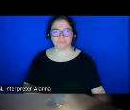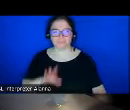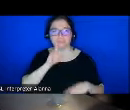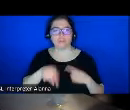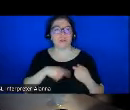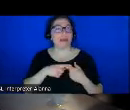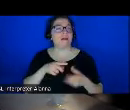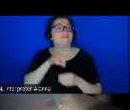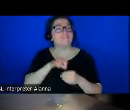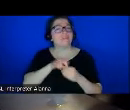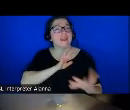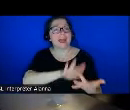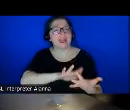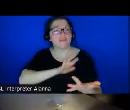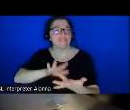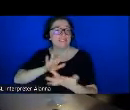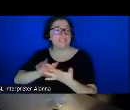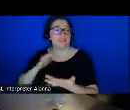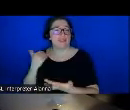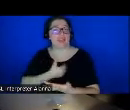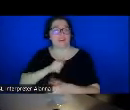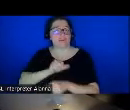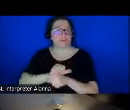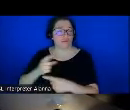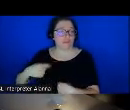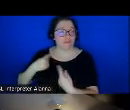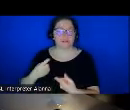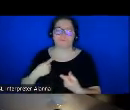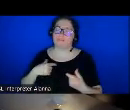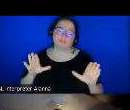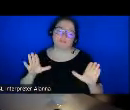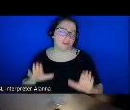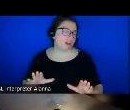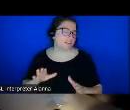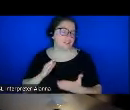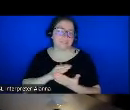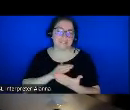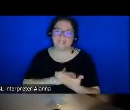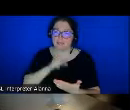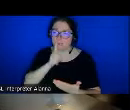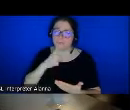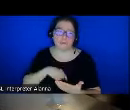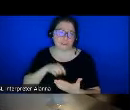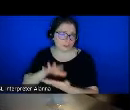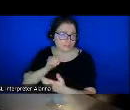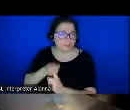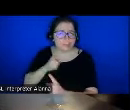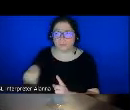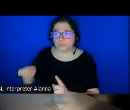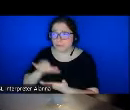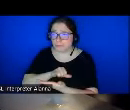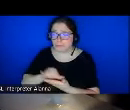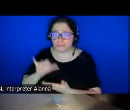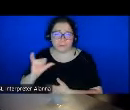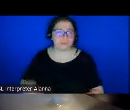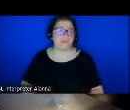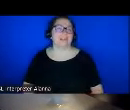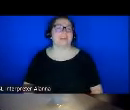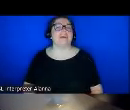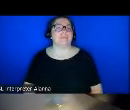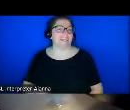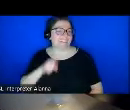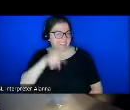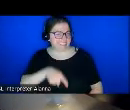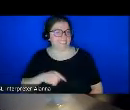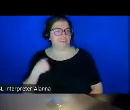outreach I'm sure there's some amazing lessons that we could learn from New York on voter outreach these are some things that we have done um